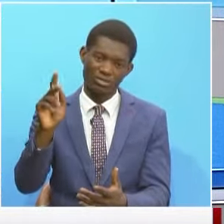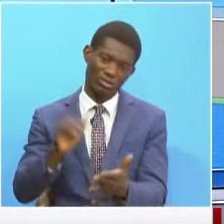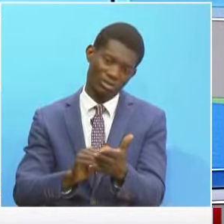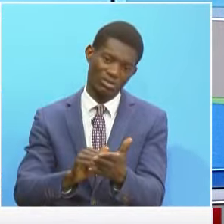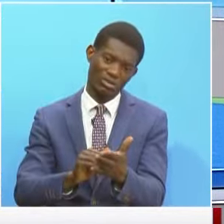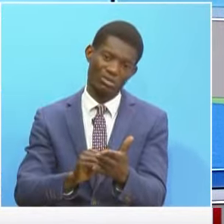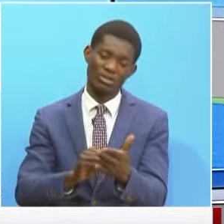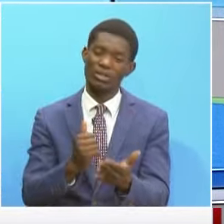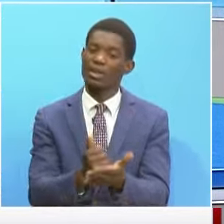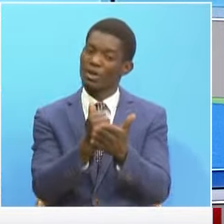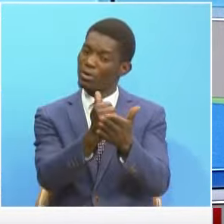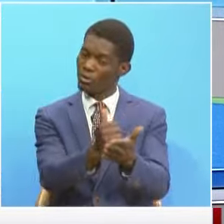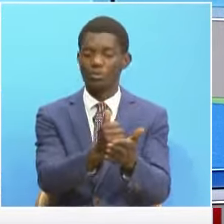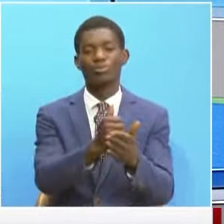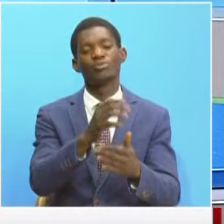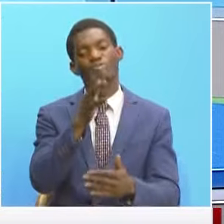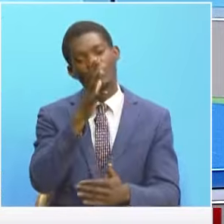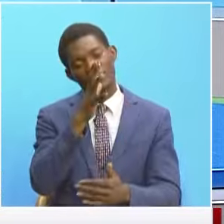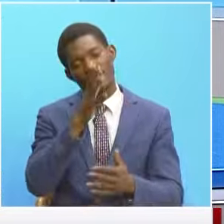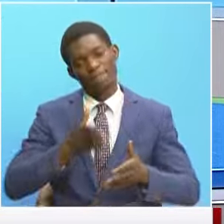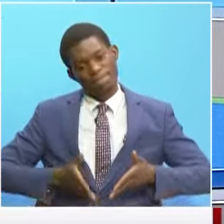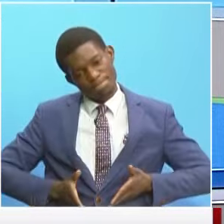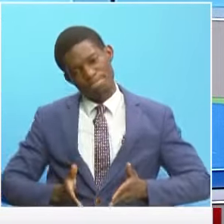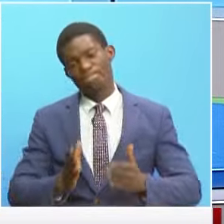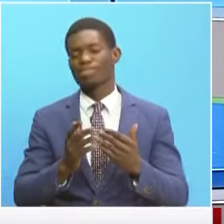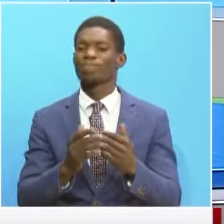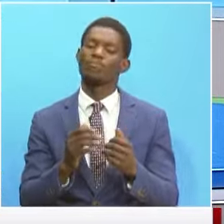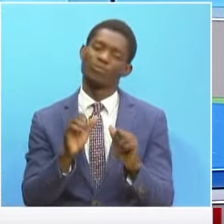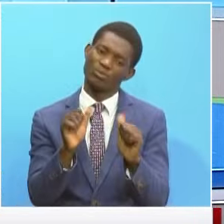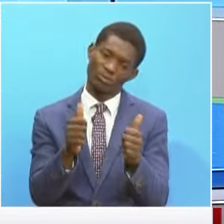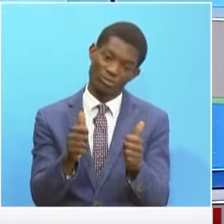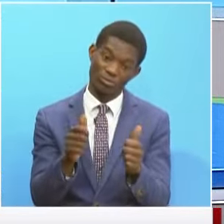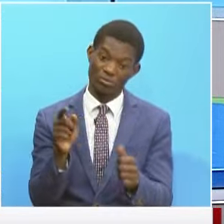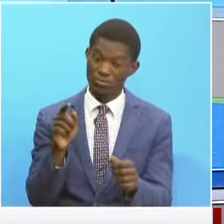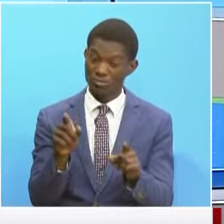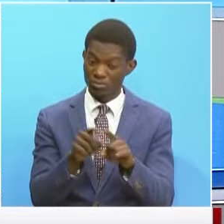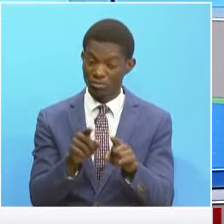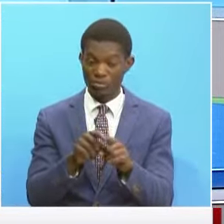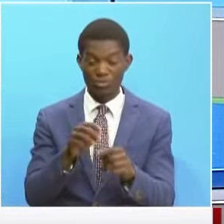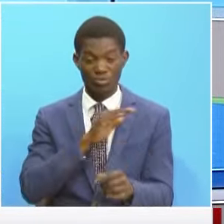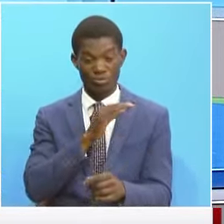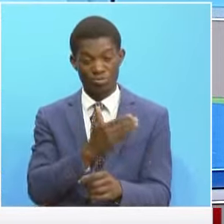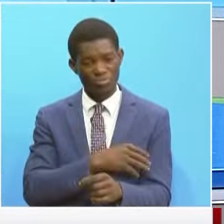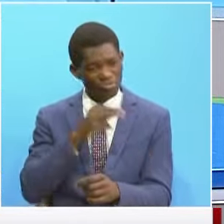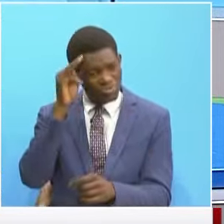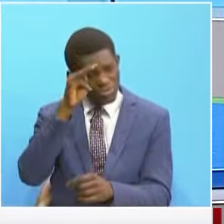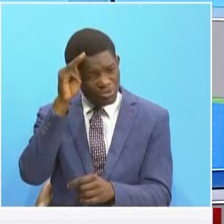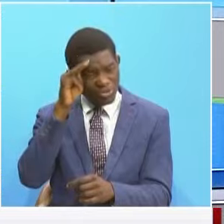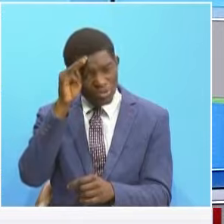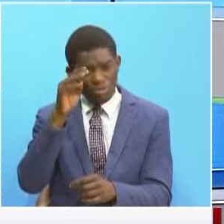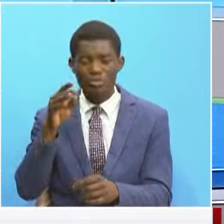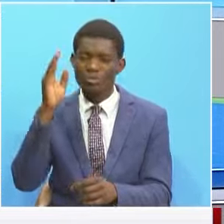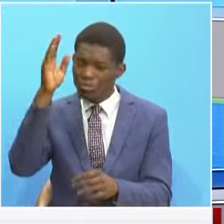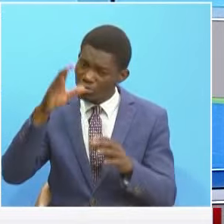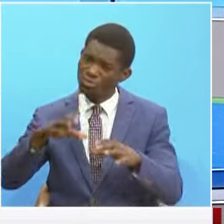speaking after making their donation, Ms. Fula also said the women's ministries will endeavor to do more of such